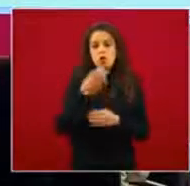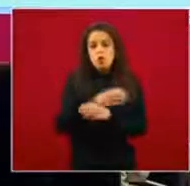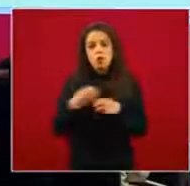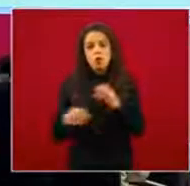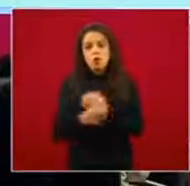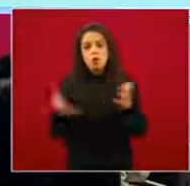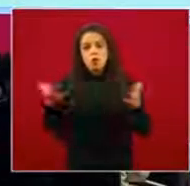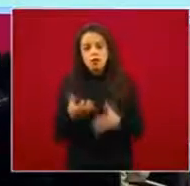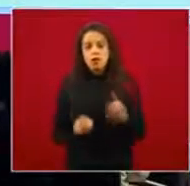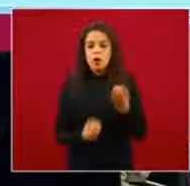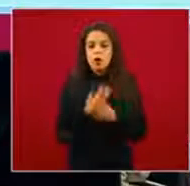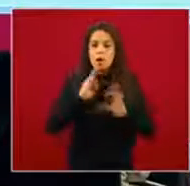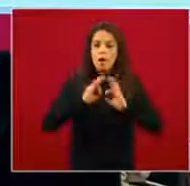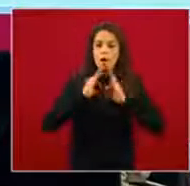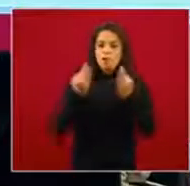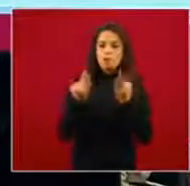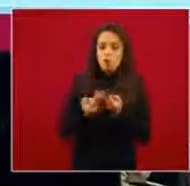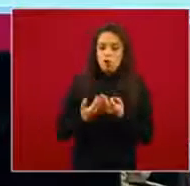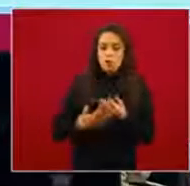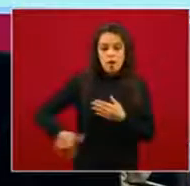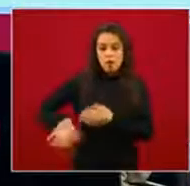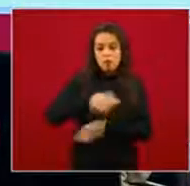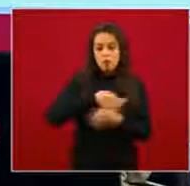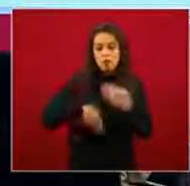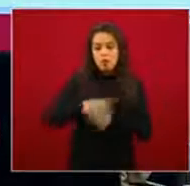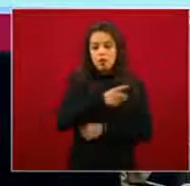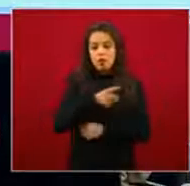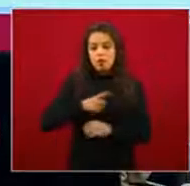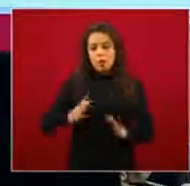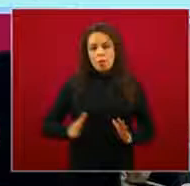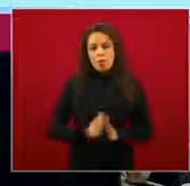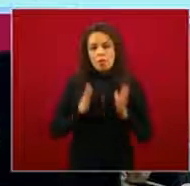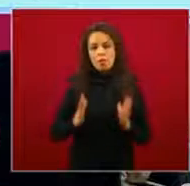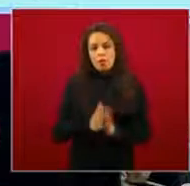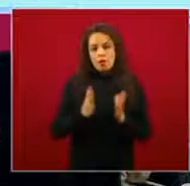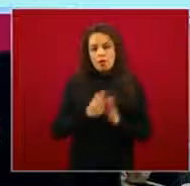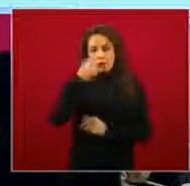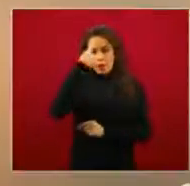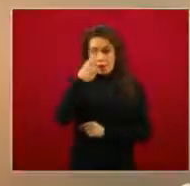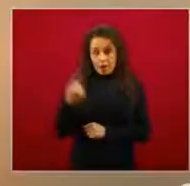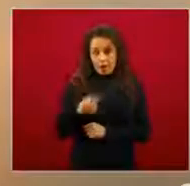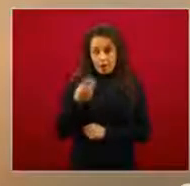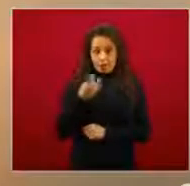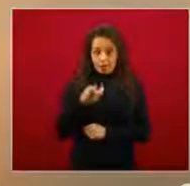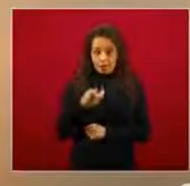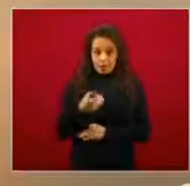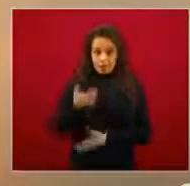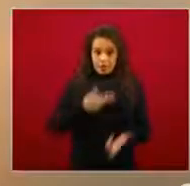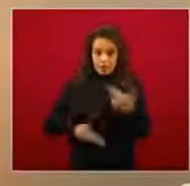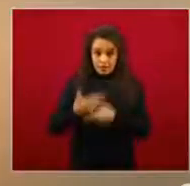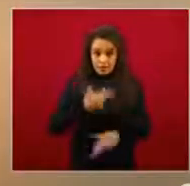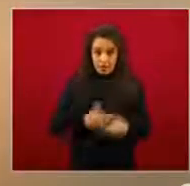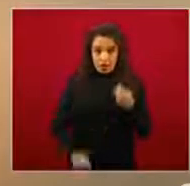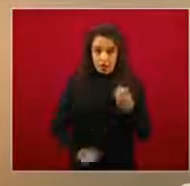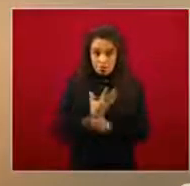for everyone to cooperate, so this return to be